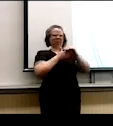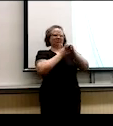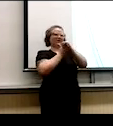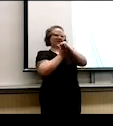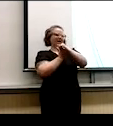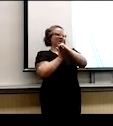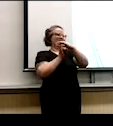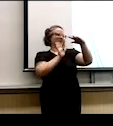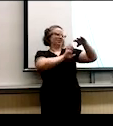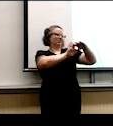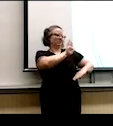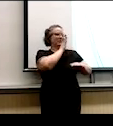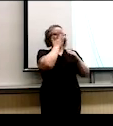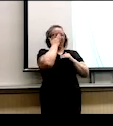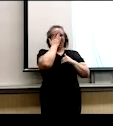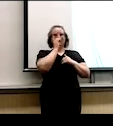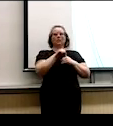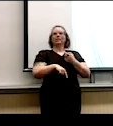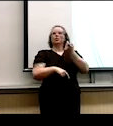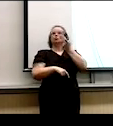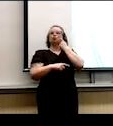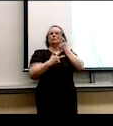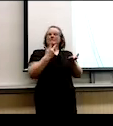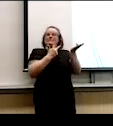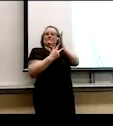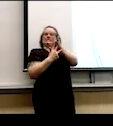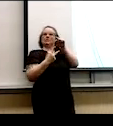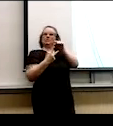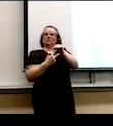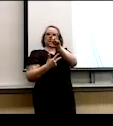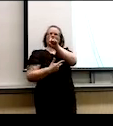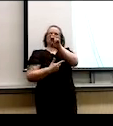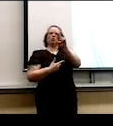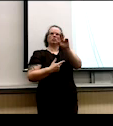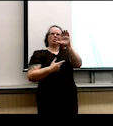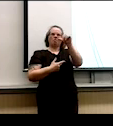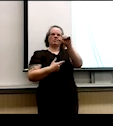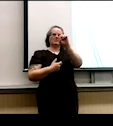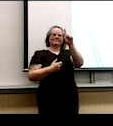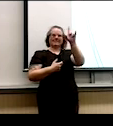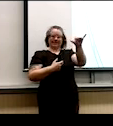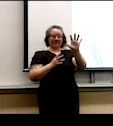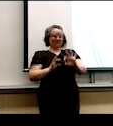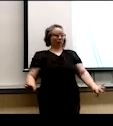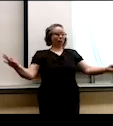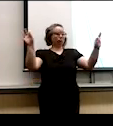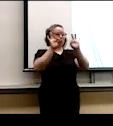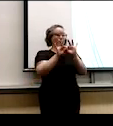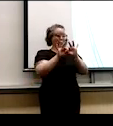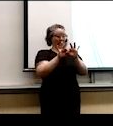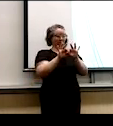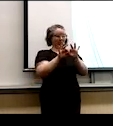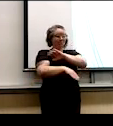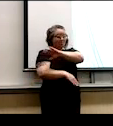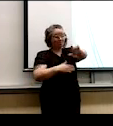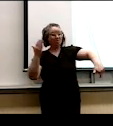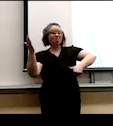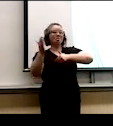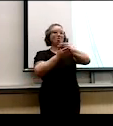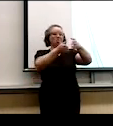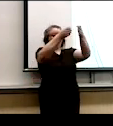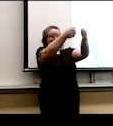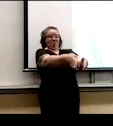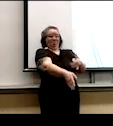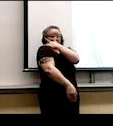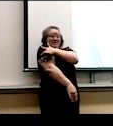earlier, we all need an individualized, multidisciplinary, patient-centered care plan.